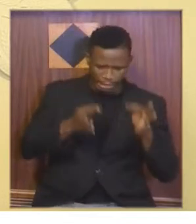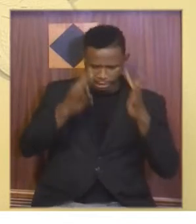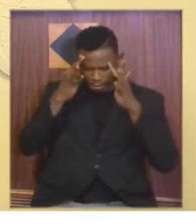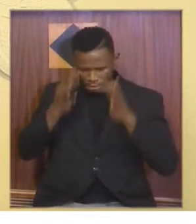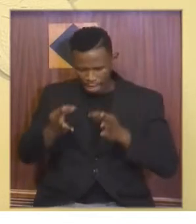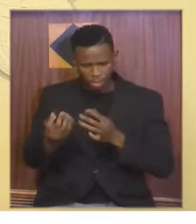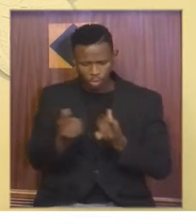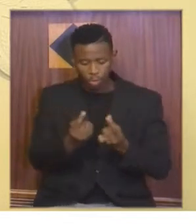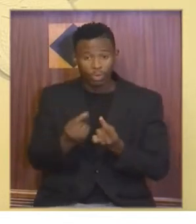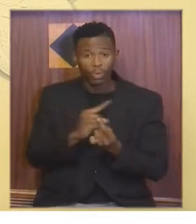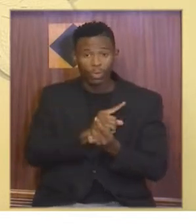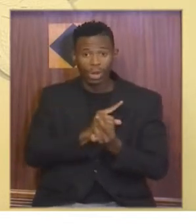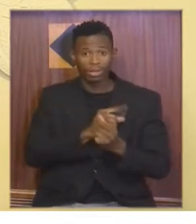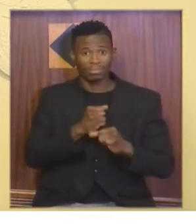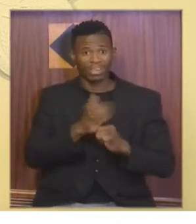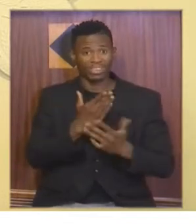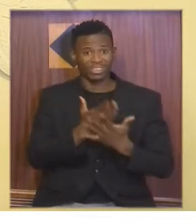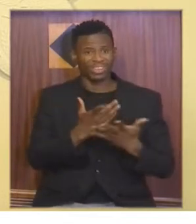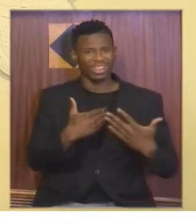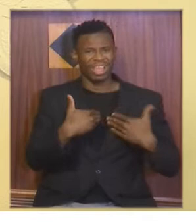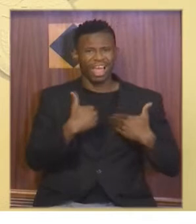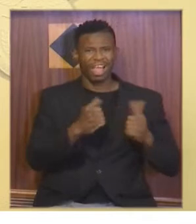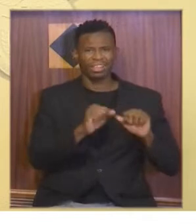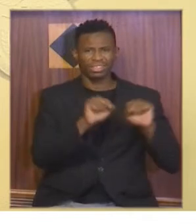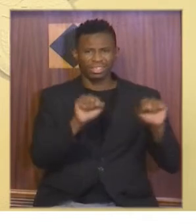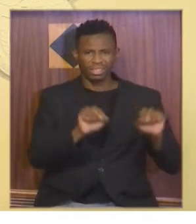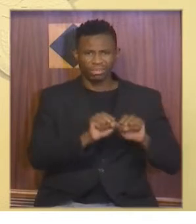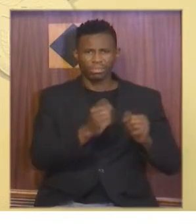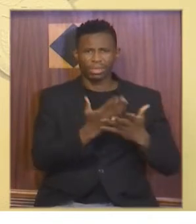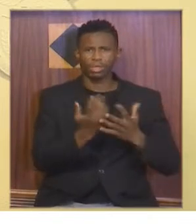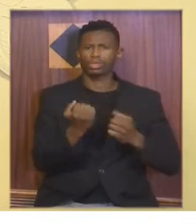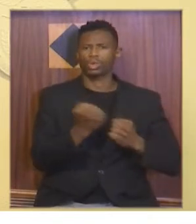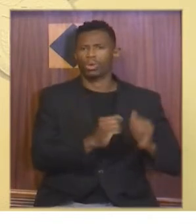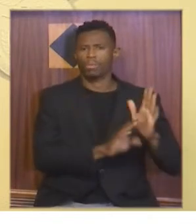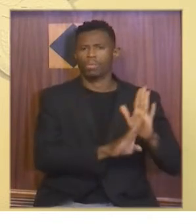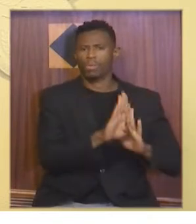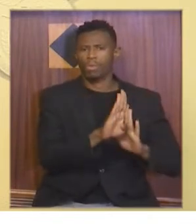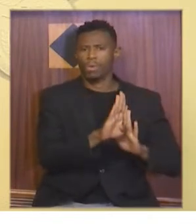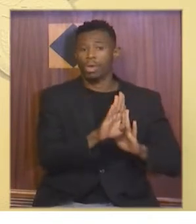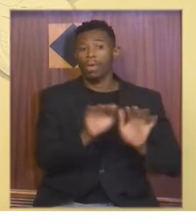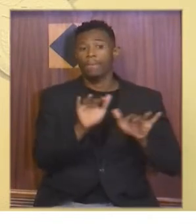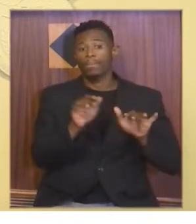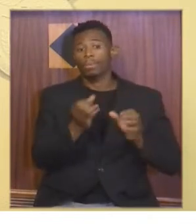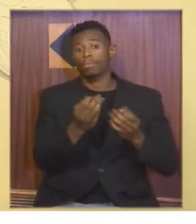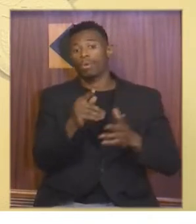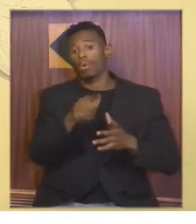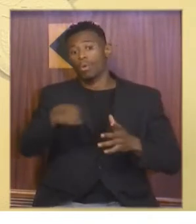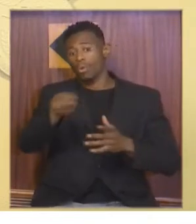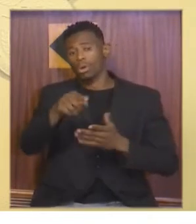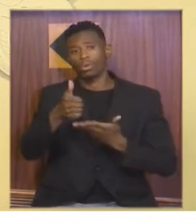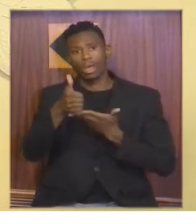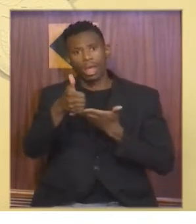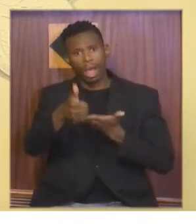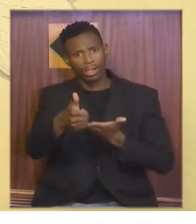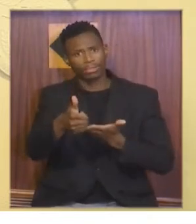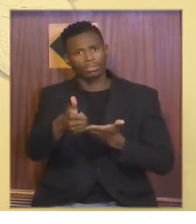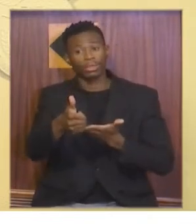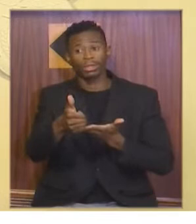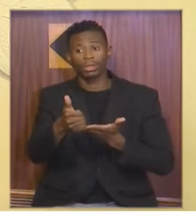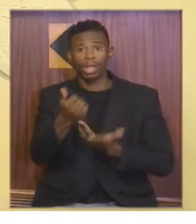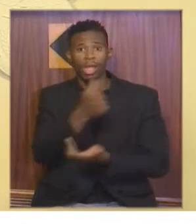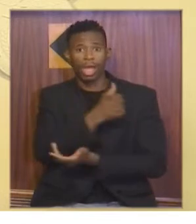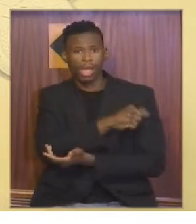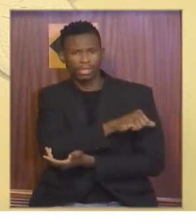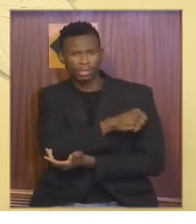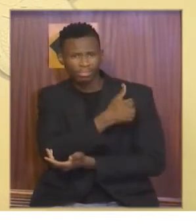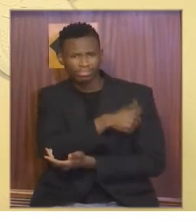health system. We hired more people to deal with the pandemic, built more hospital and